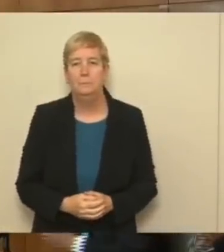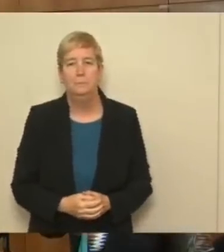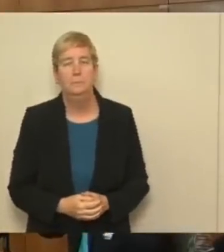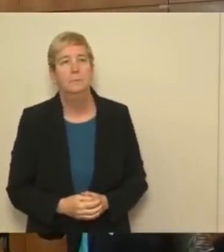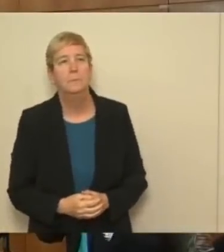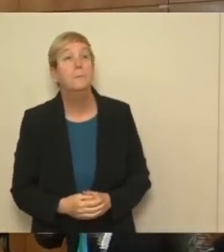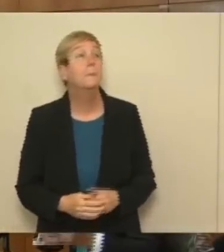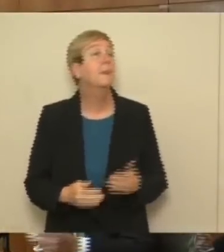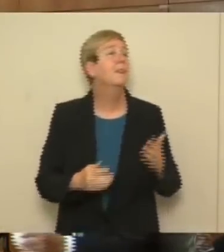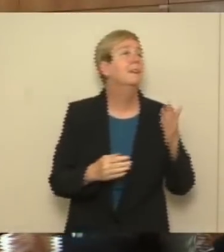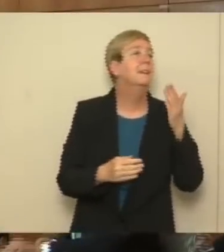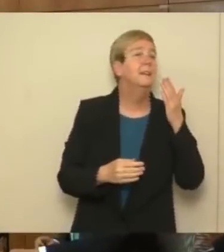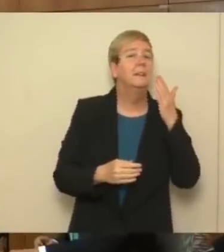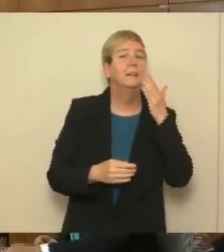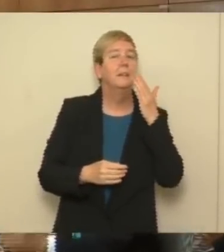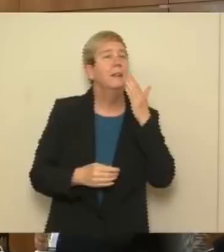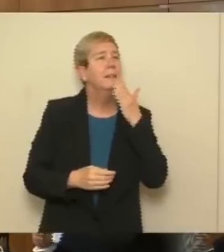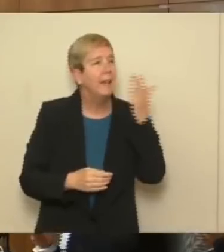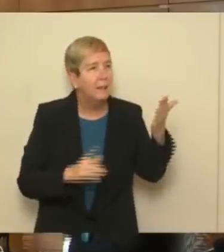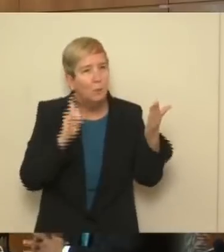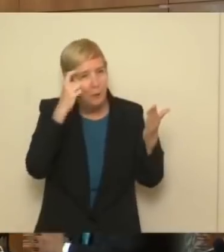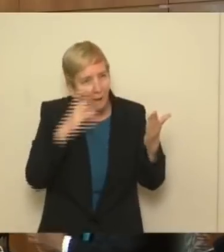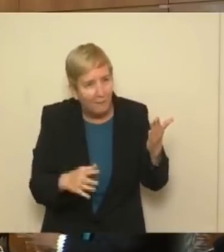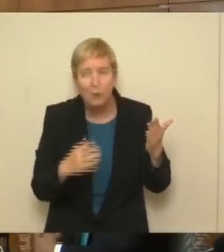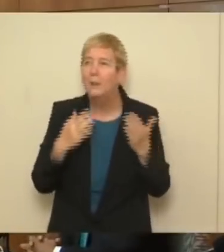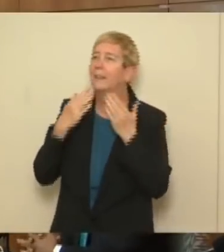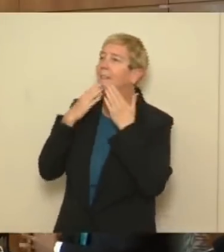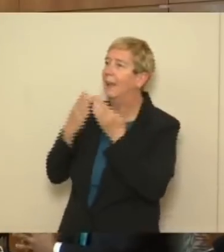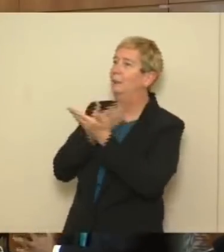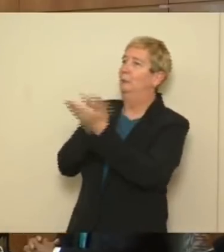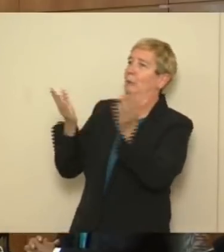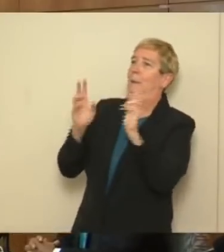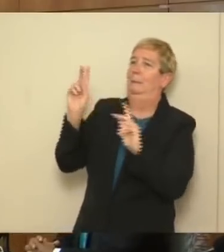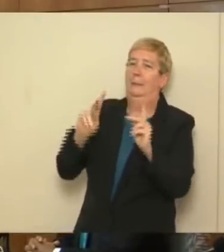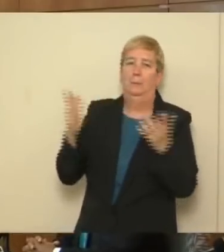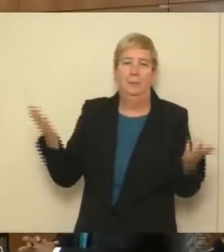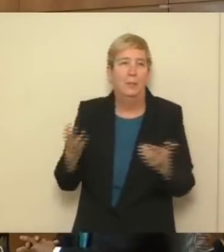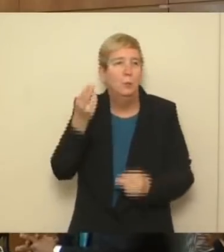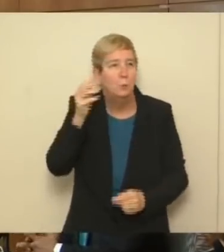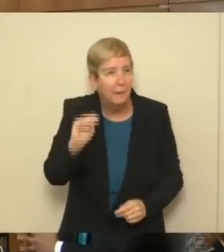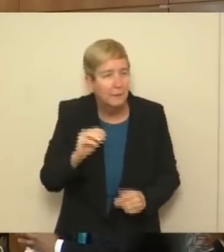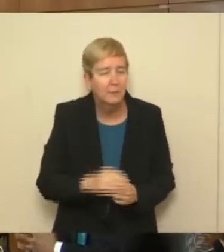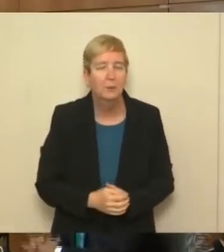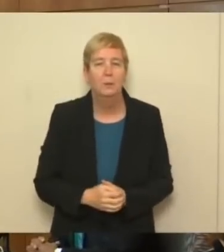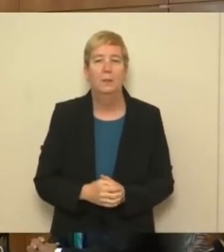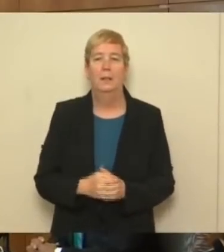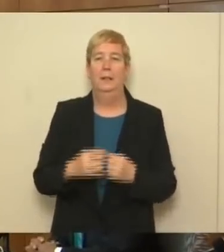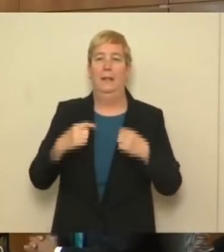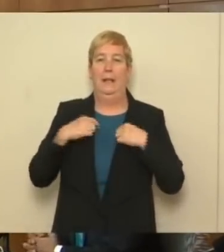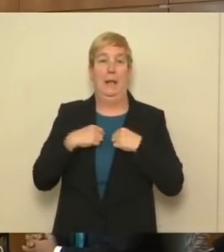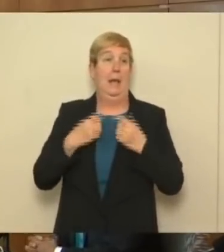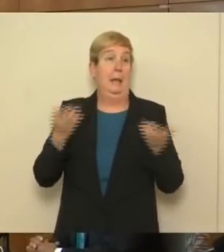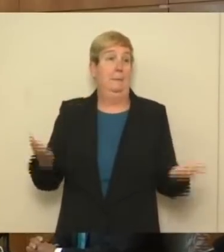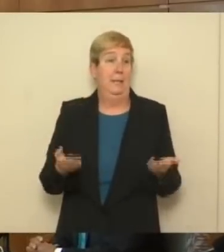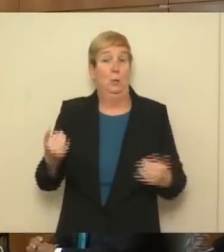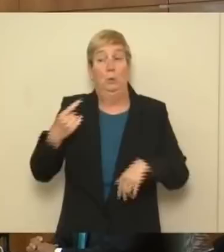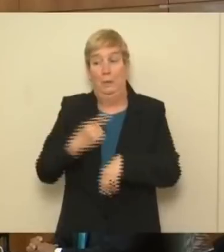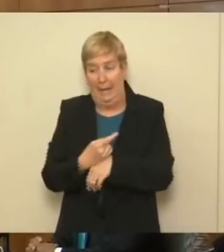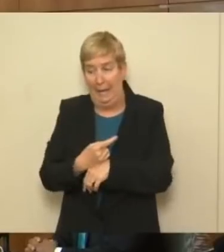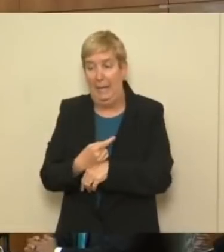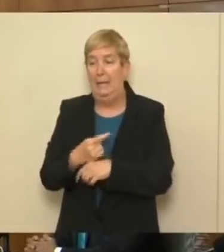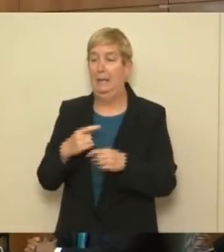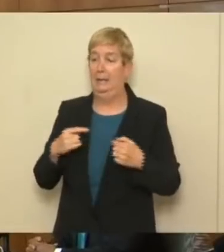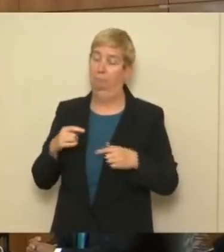Thank you, Governor, and thank you to all the people across the state of New Mexico who are joining us today. I come today not only as a Lieutenant